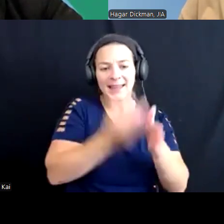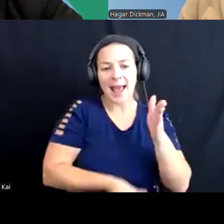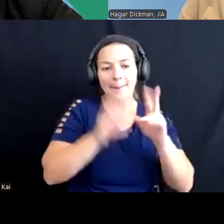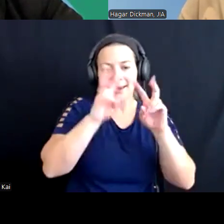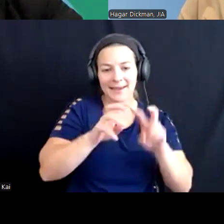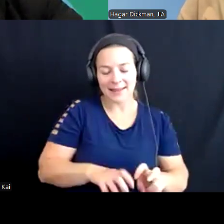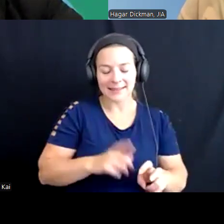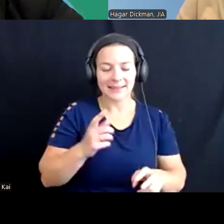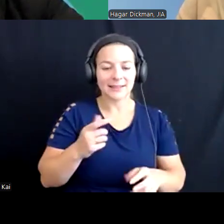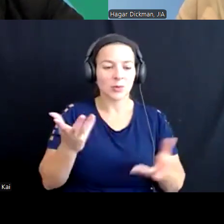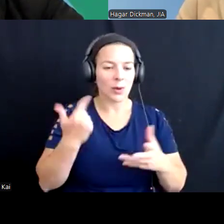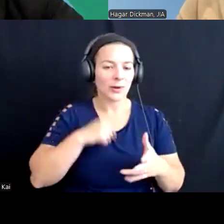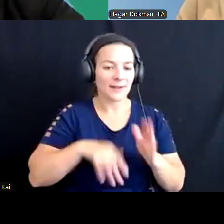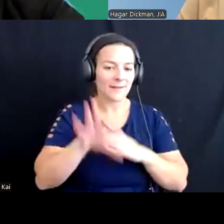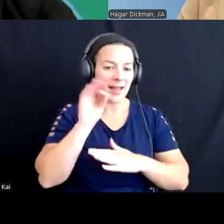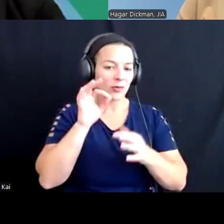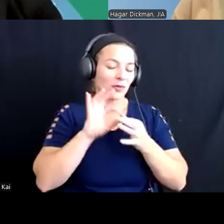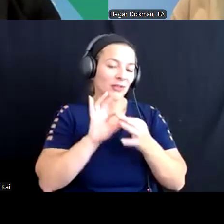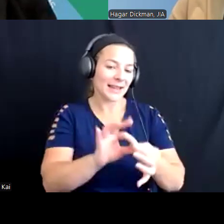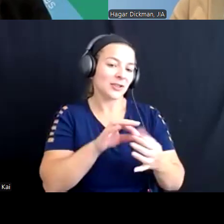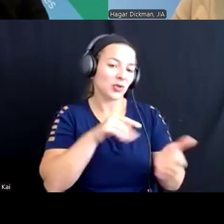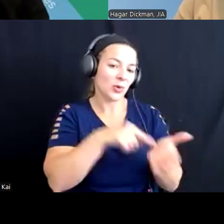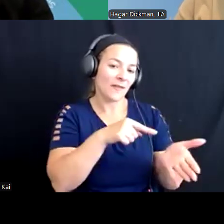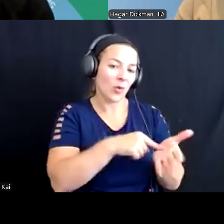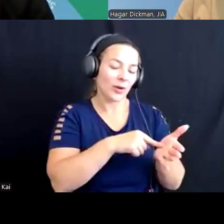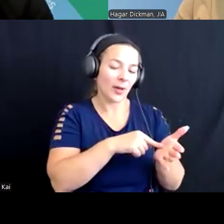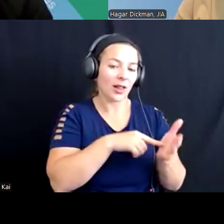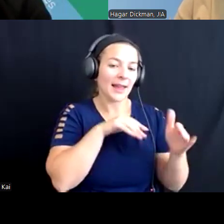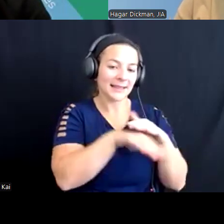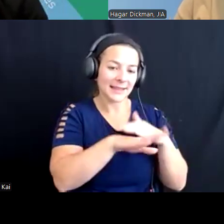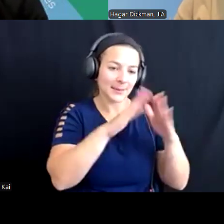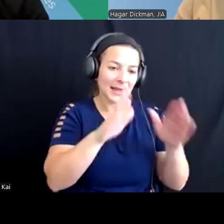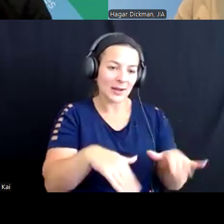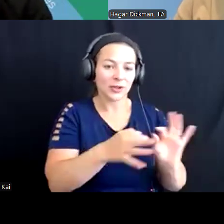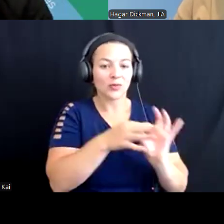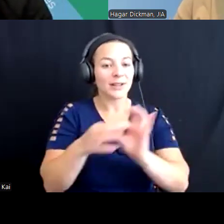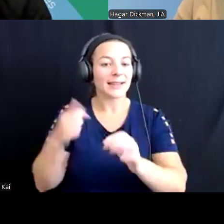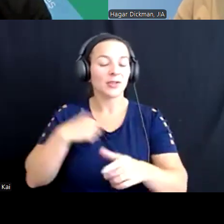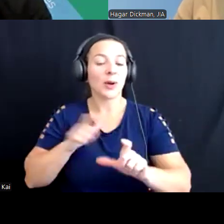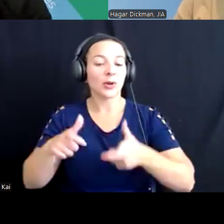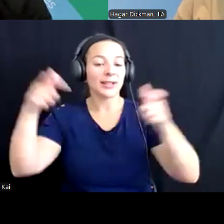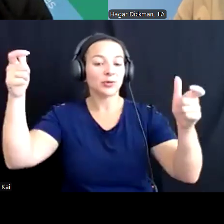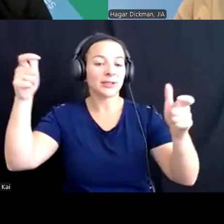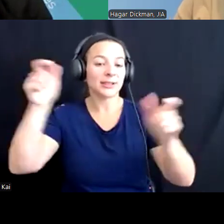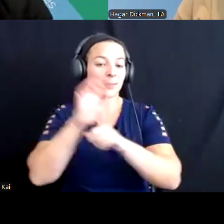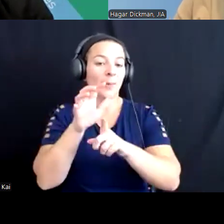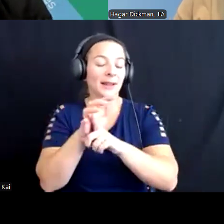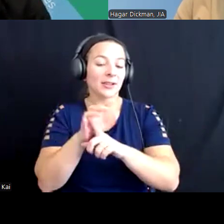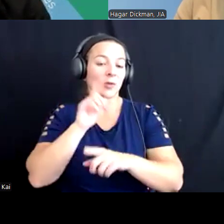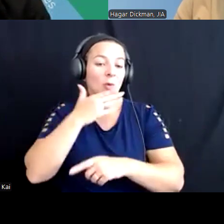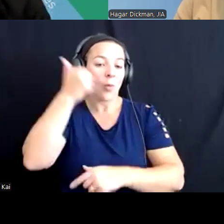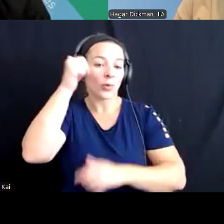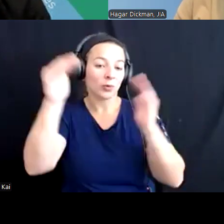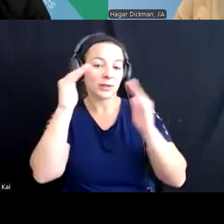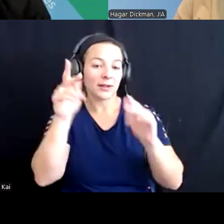findings related to affordable, accessible housing as it pertains to the growing population of older adults and people with